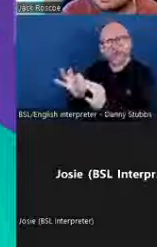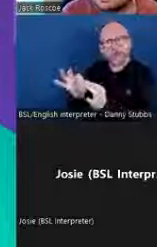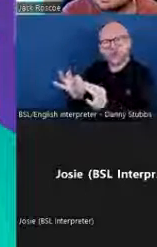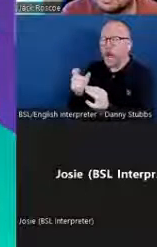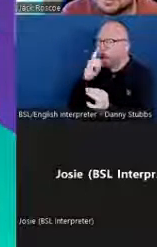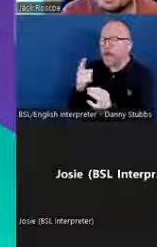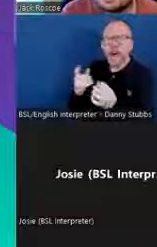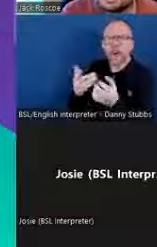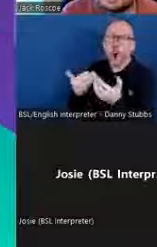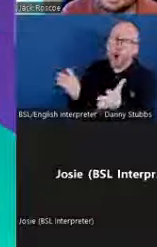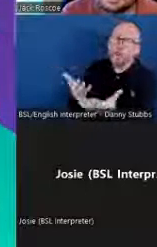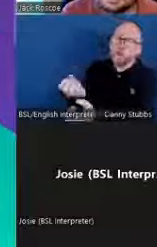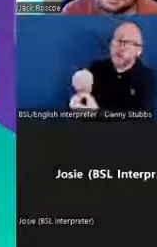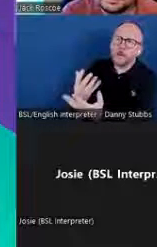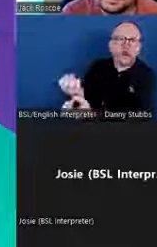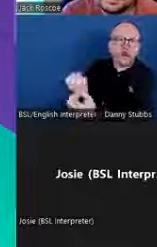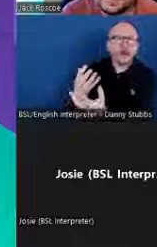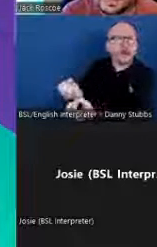for anything deeper?